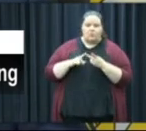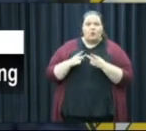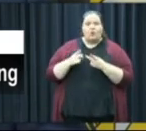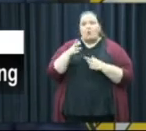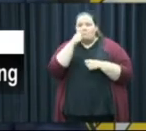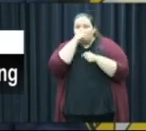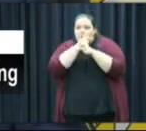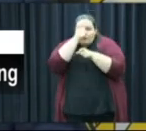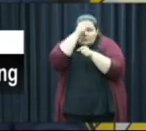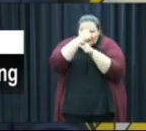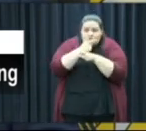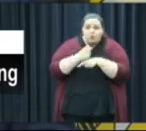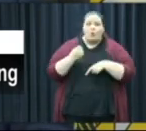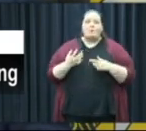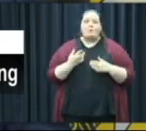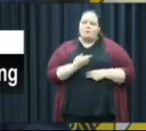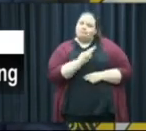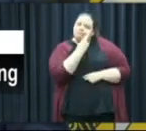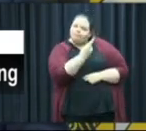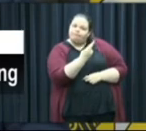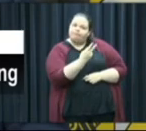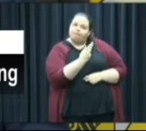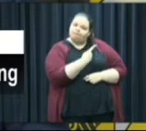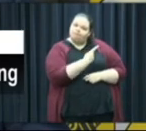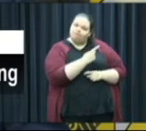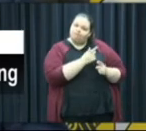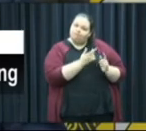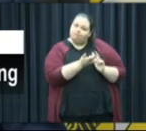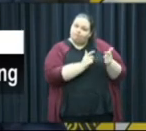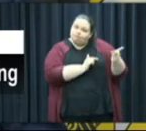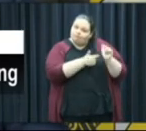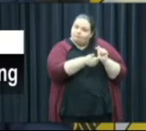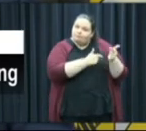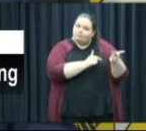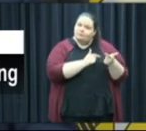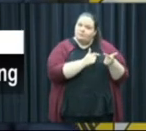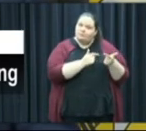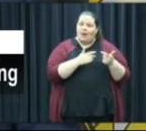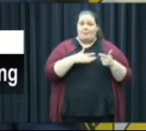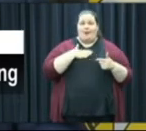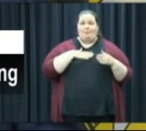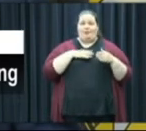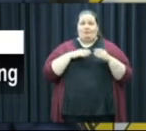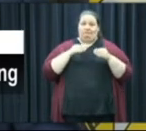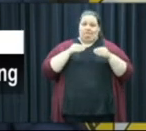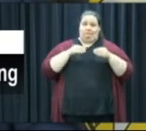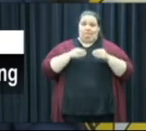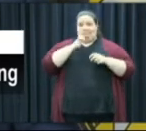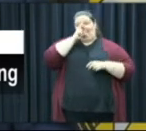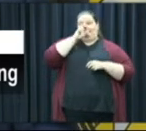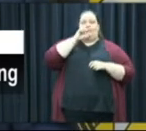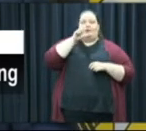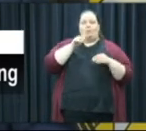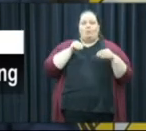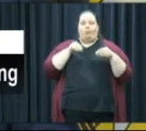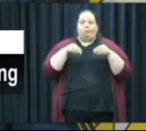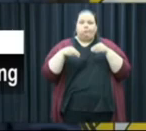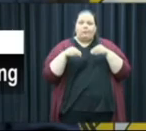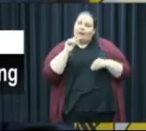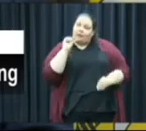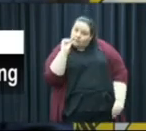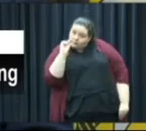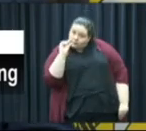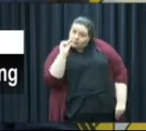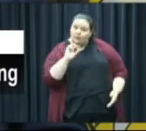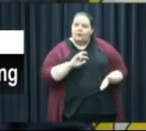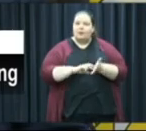your siblings or even a close friend. I'm glad we're able to lessen the restrictions, but I want to remind everyone that this